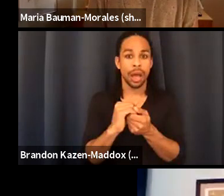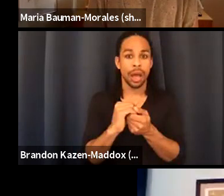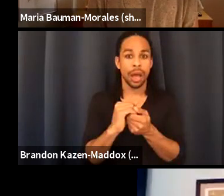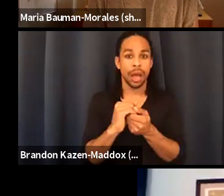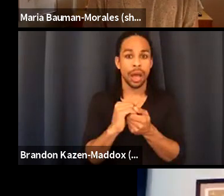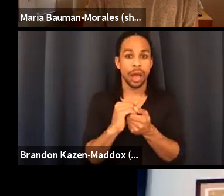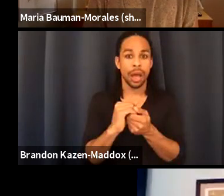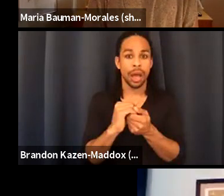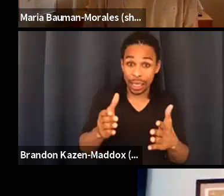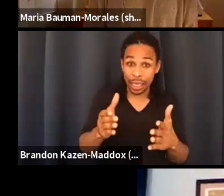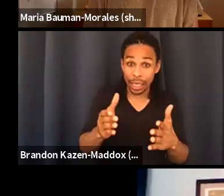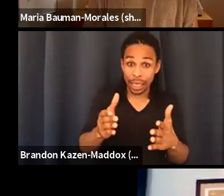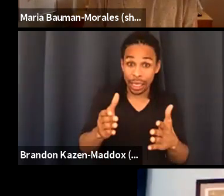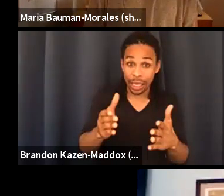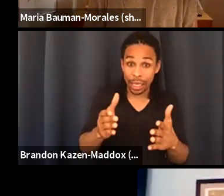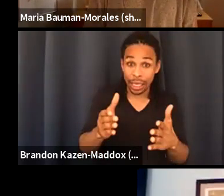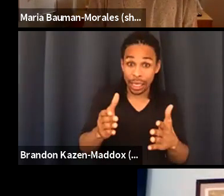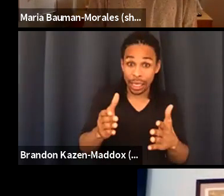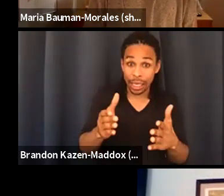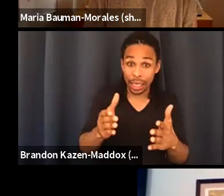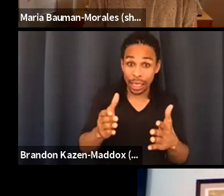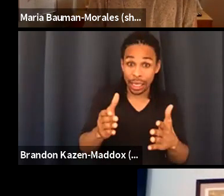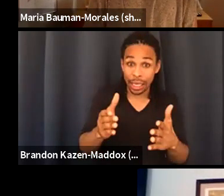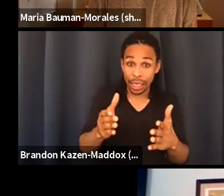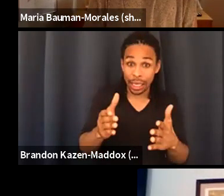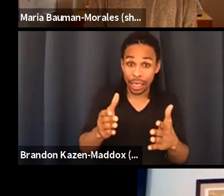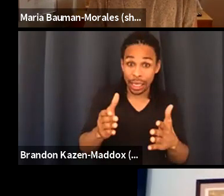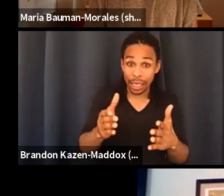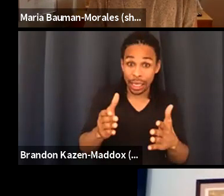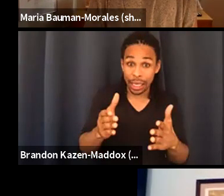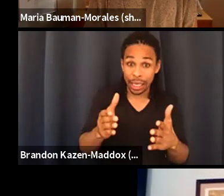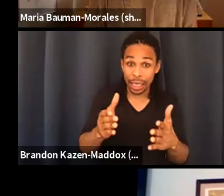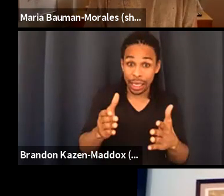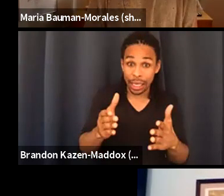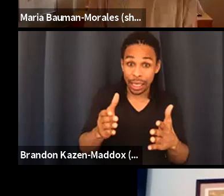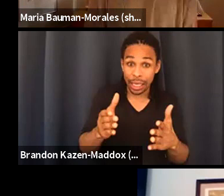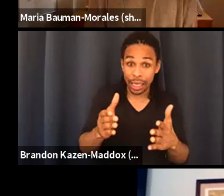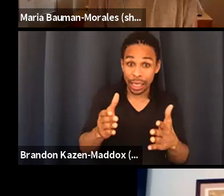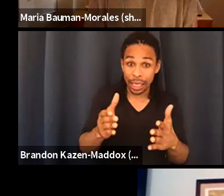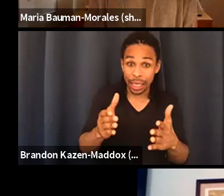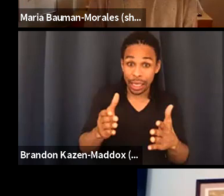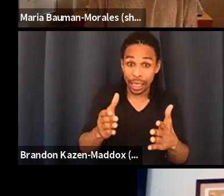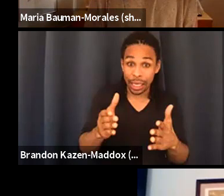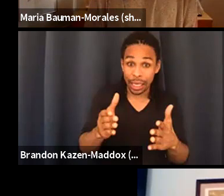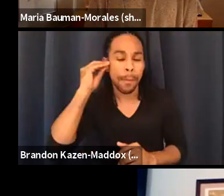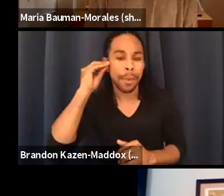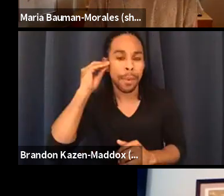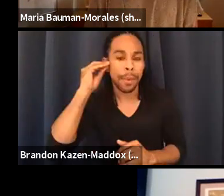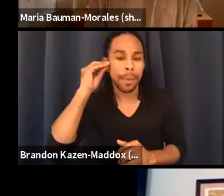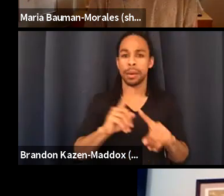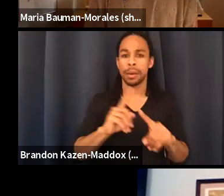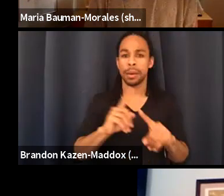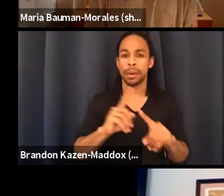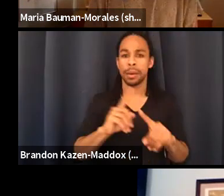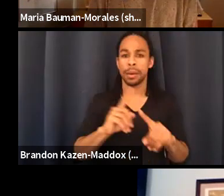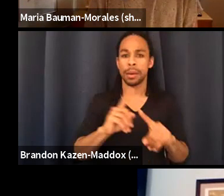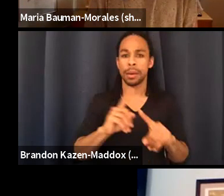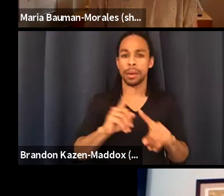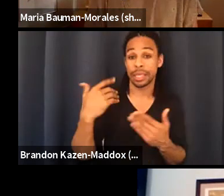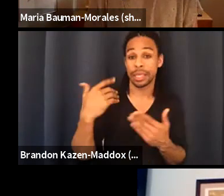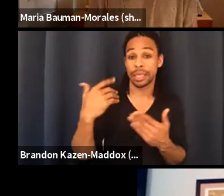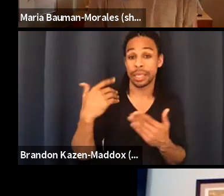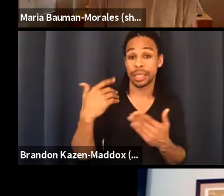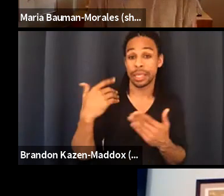more responsibility and accountability to that, to the planet, to each other. And whatever we can do to bring the folks that